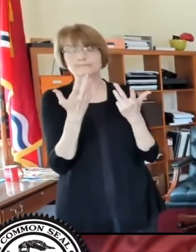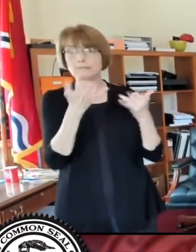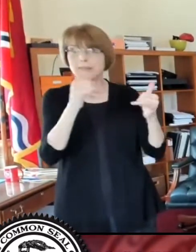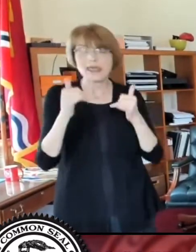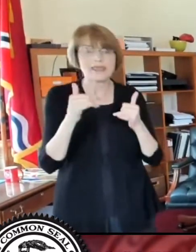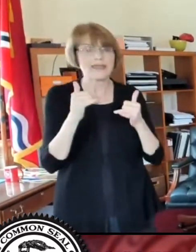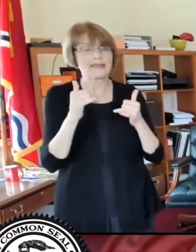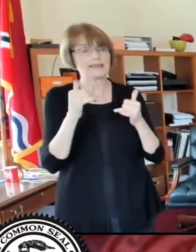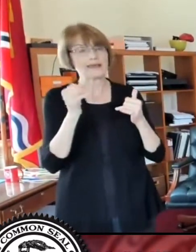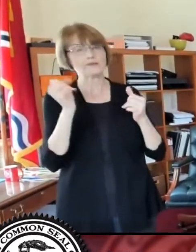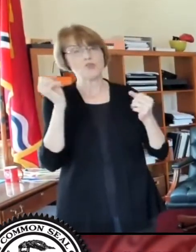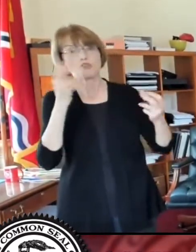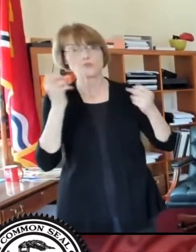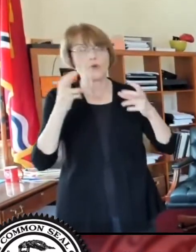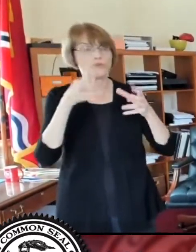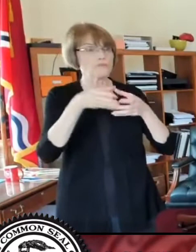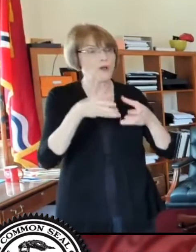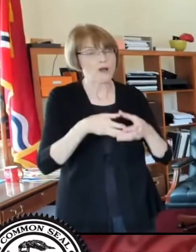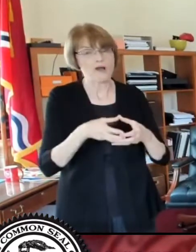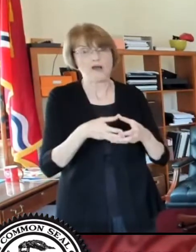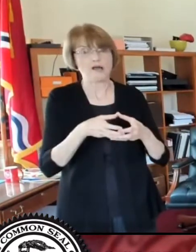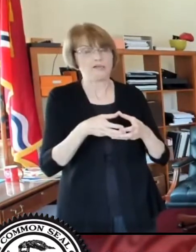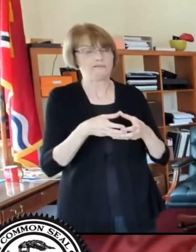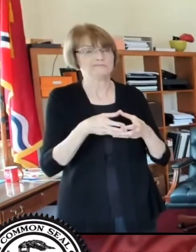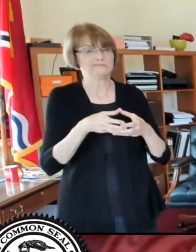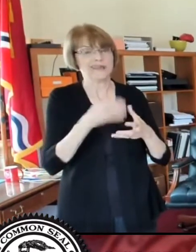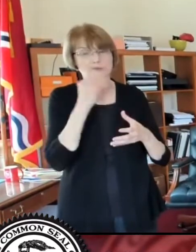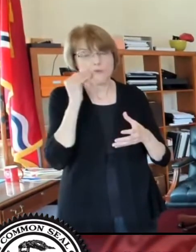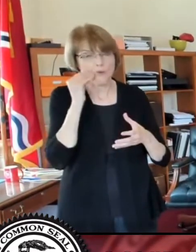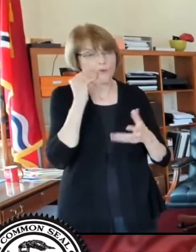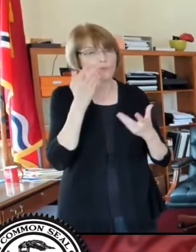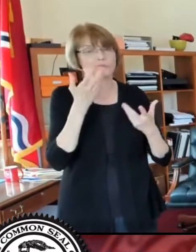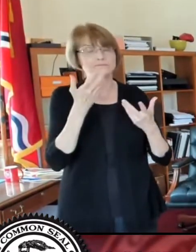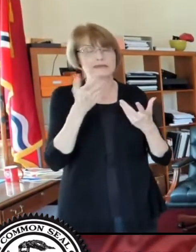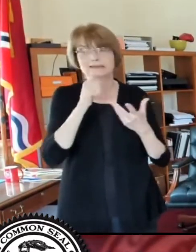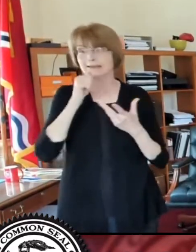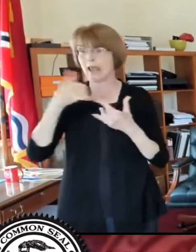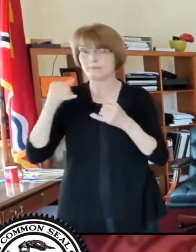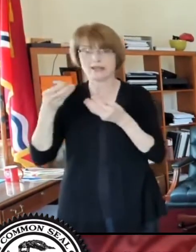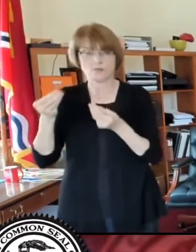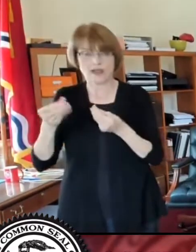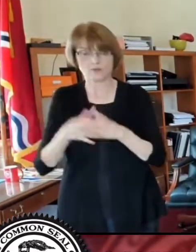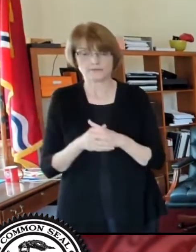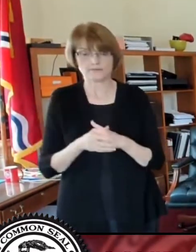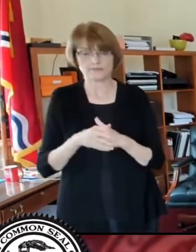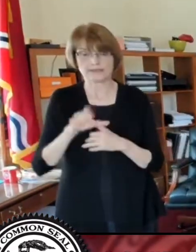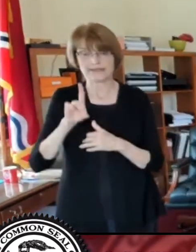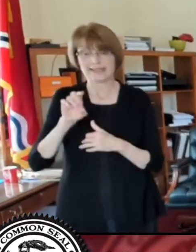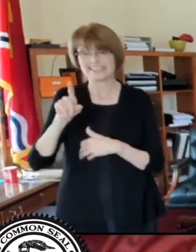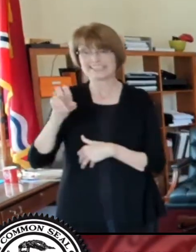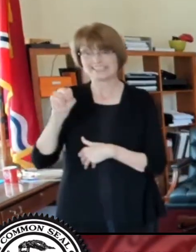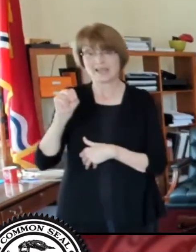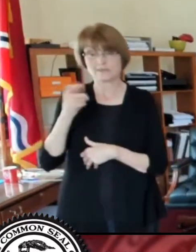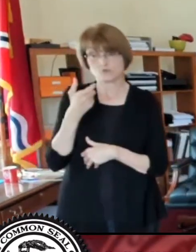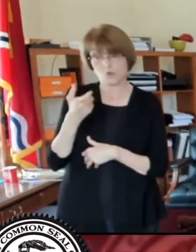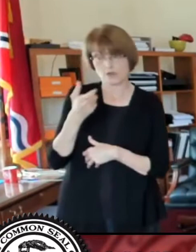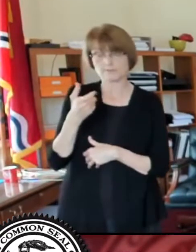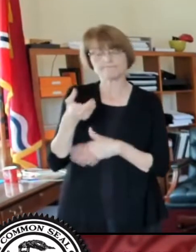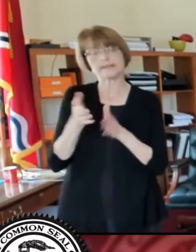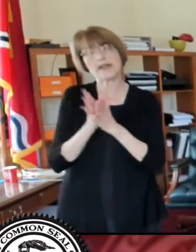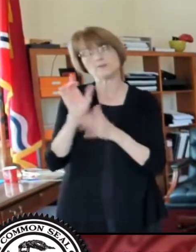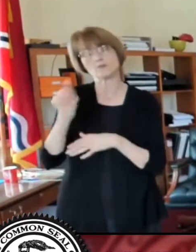or that sort of thing rather than on the playground equipment. We did get a question from Devin who's watching